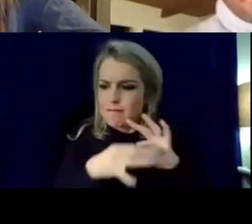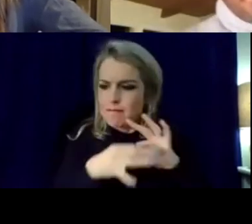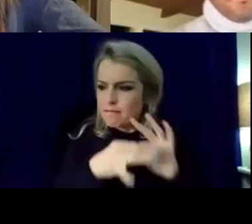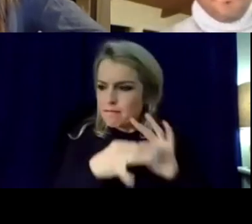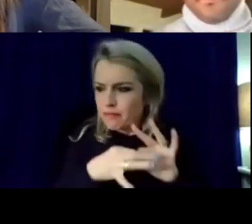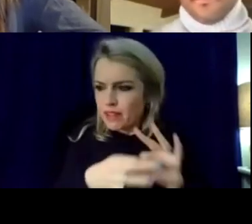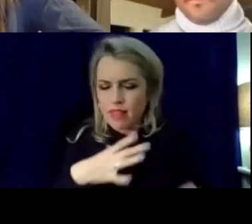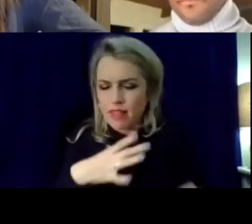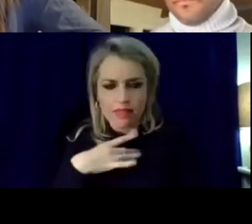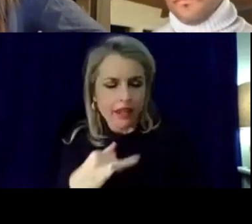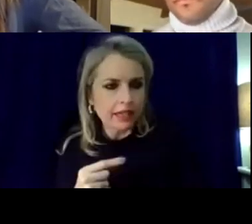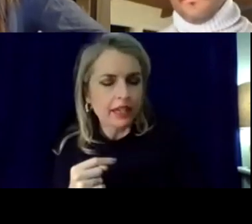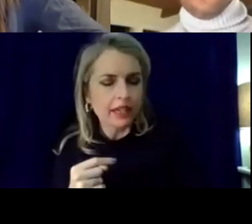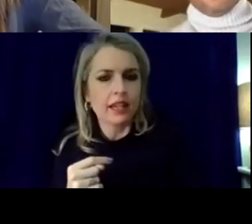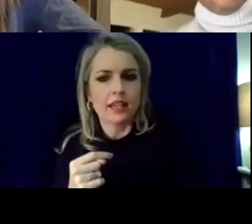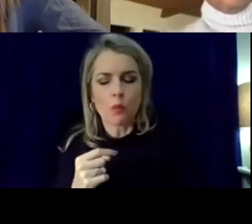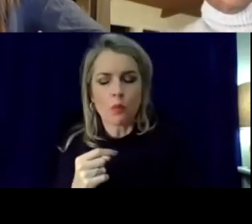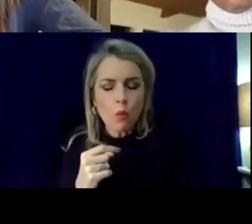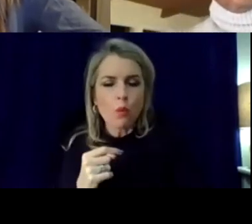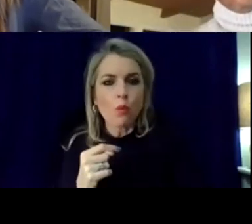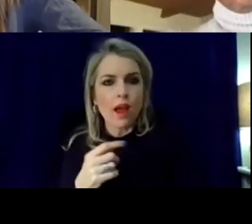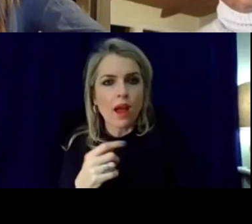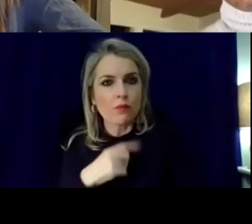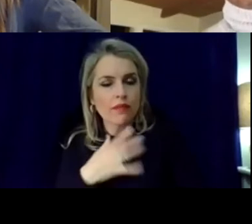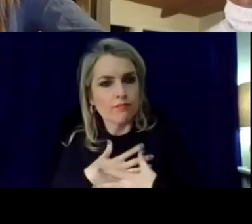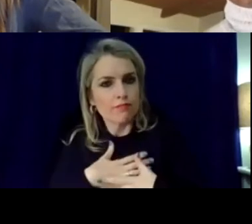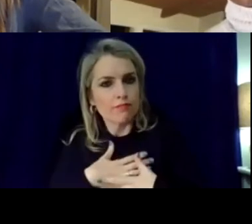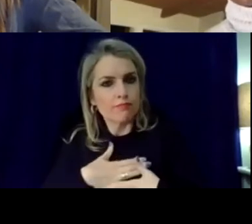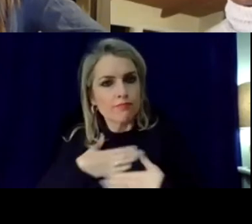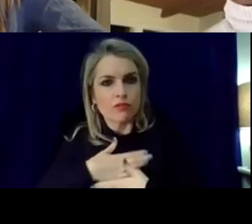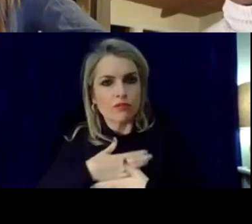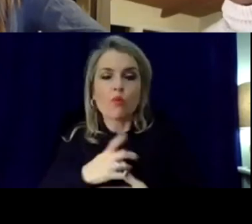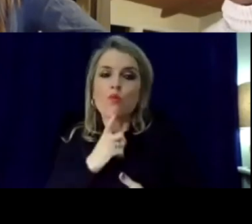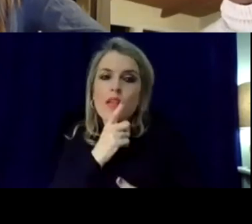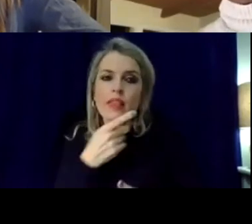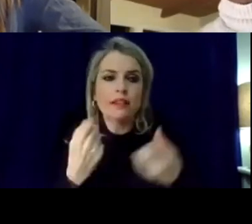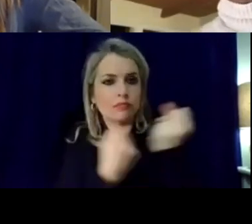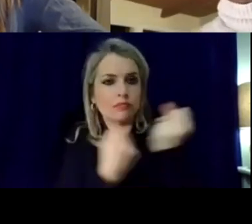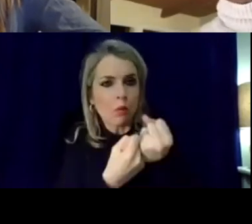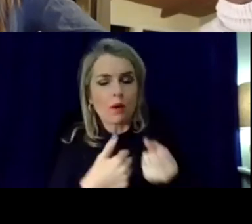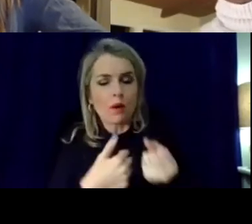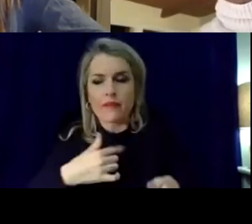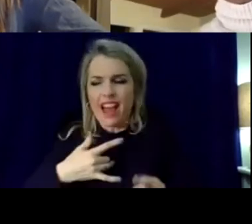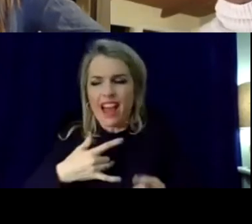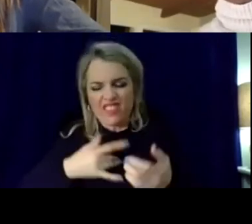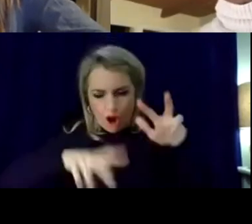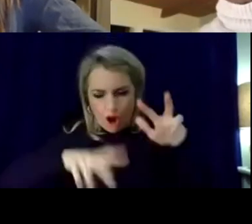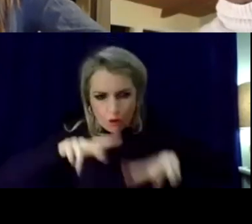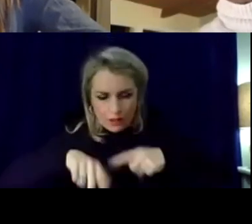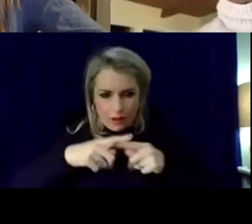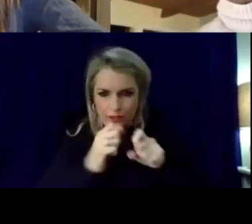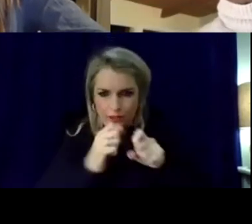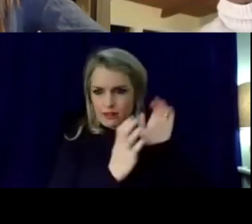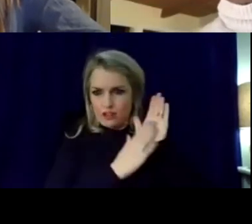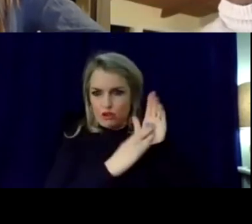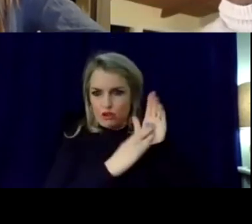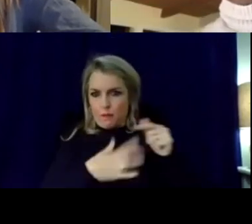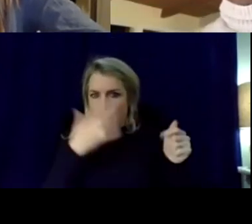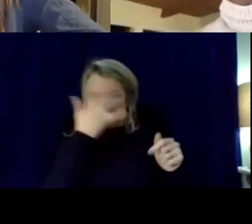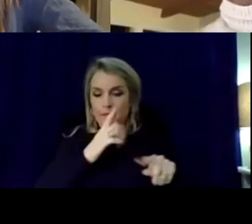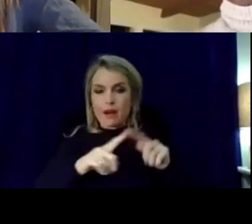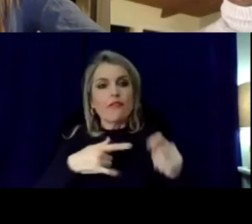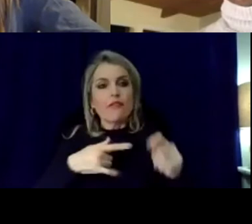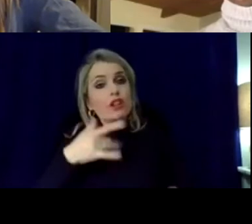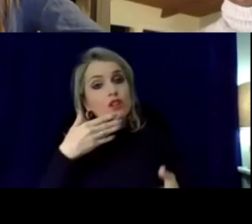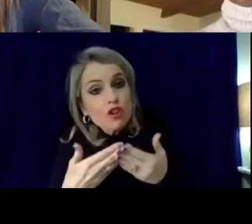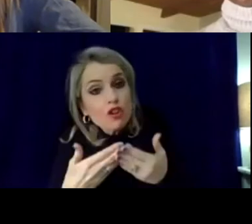and like it and like laud it is really validating. You know, I'm like awkward about receiving that praise to my face, but it